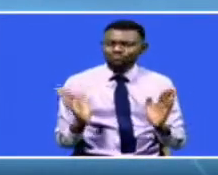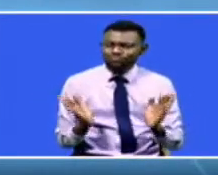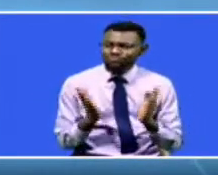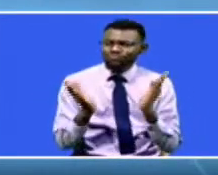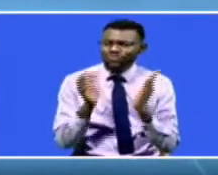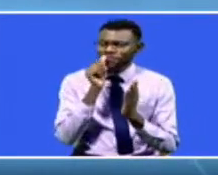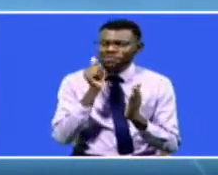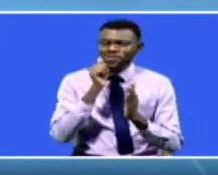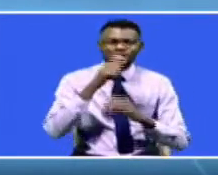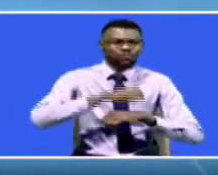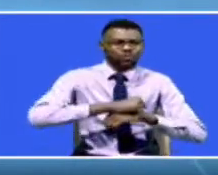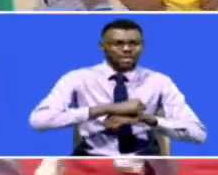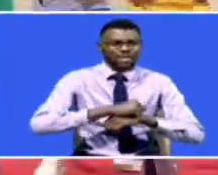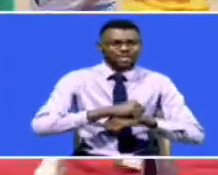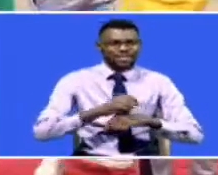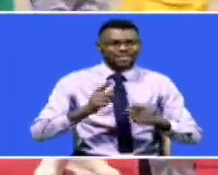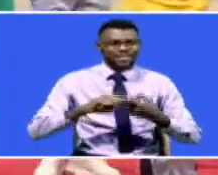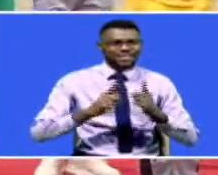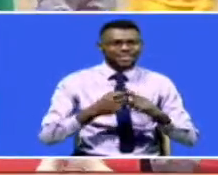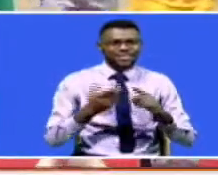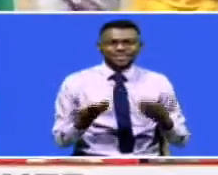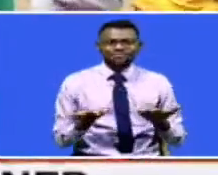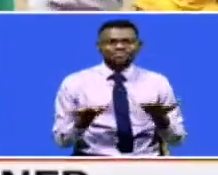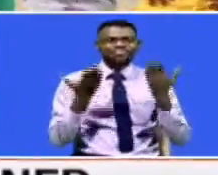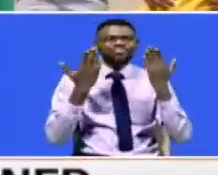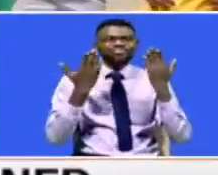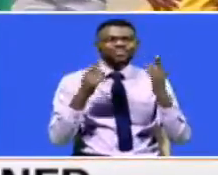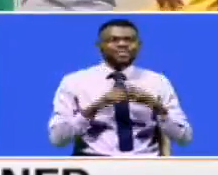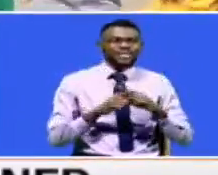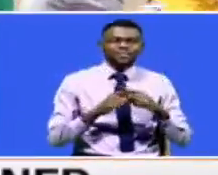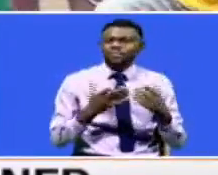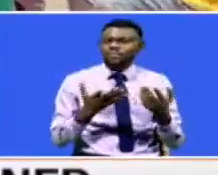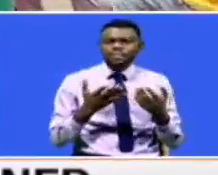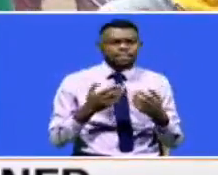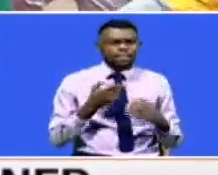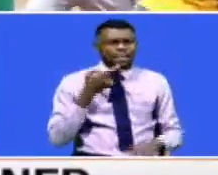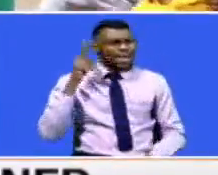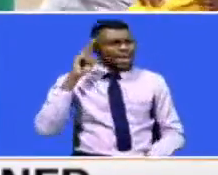improving their standards and consider parents in matters school fees.